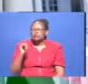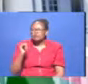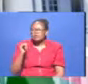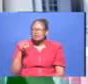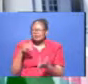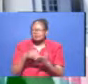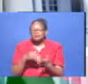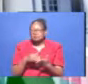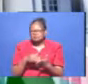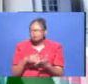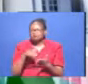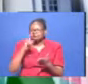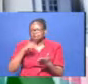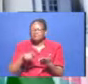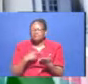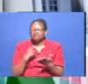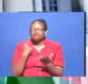treason.